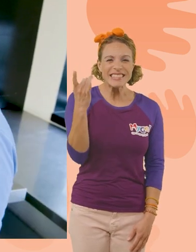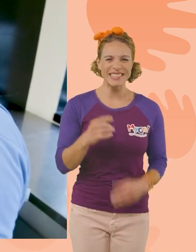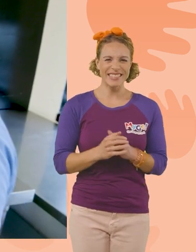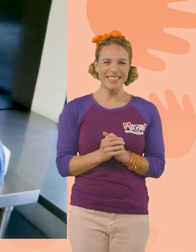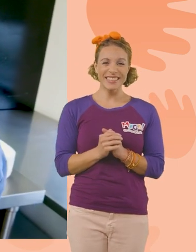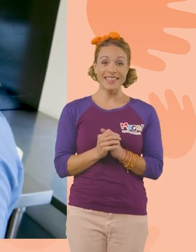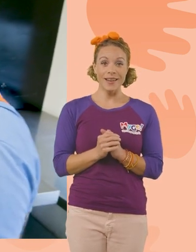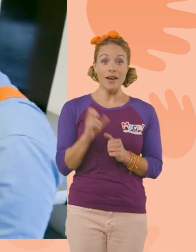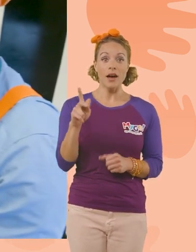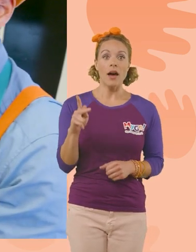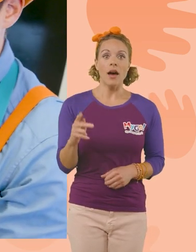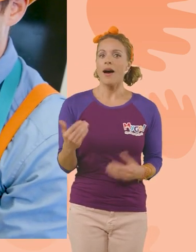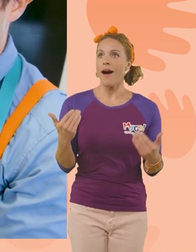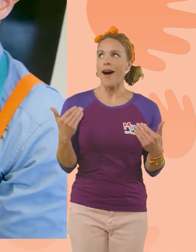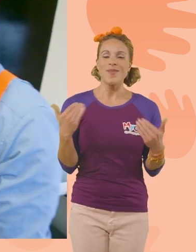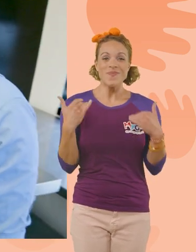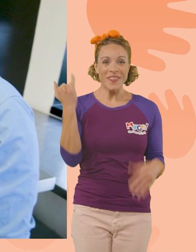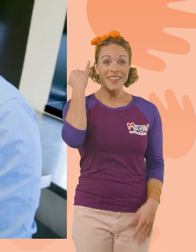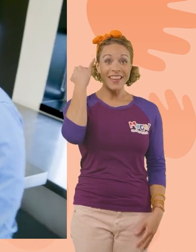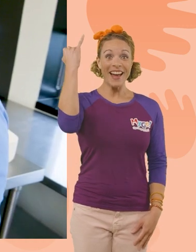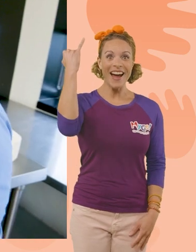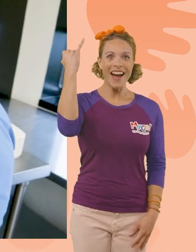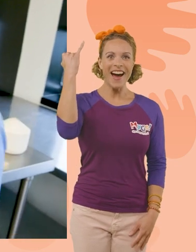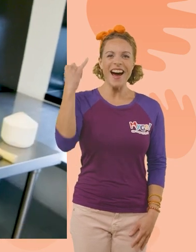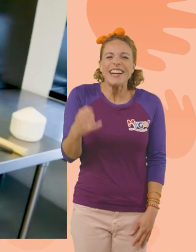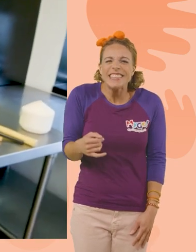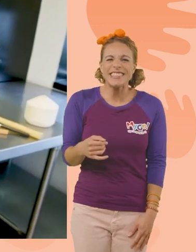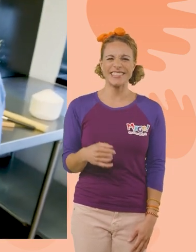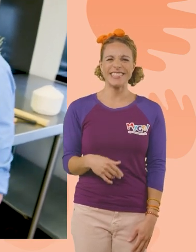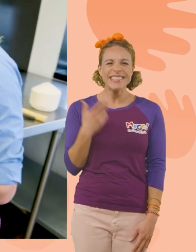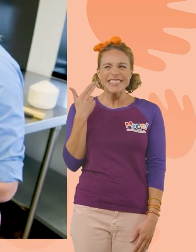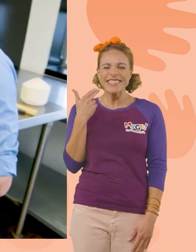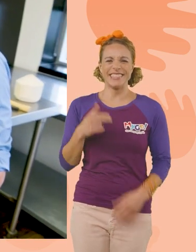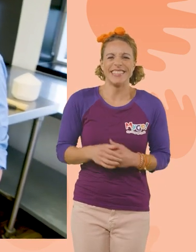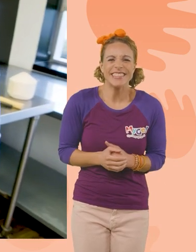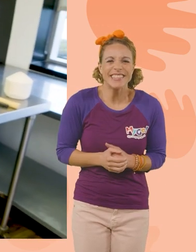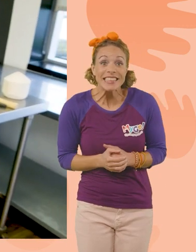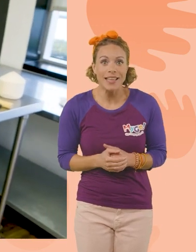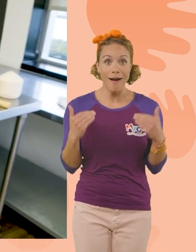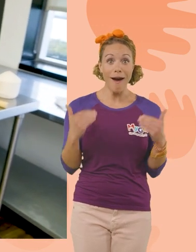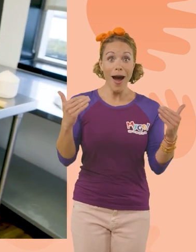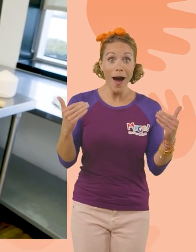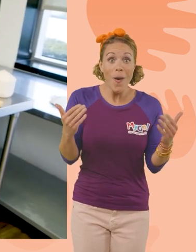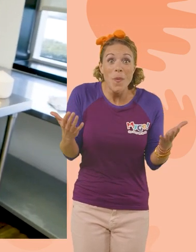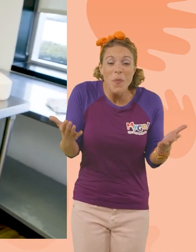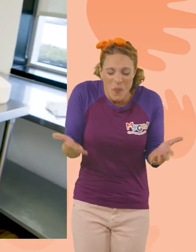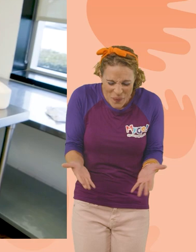yummy. Okay, I have an idea. Here we go.